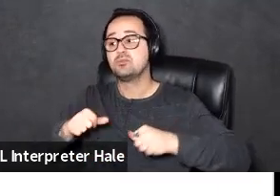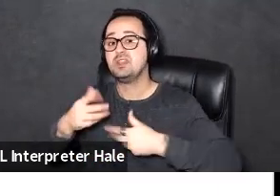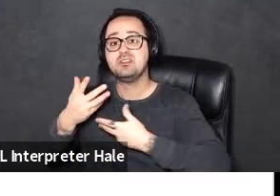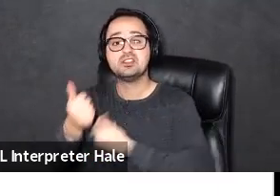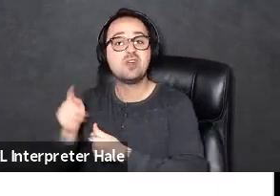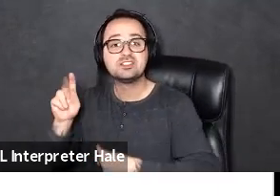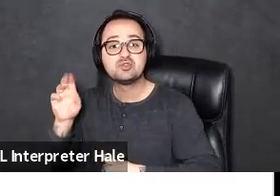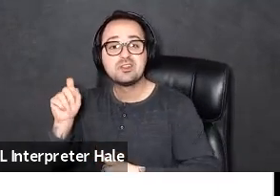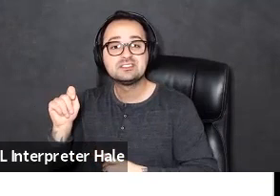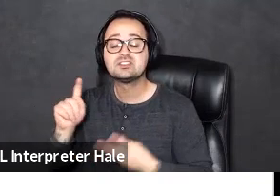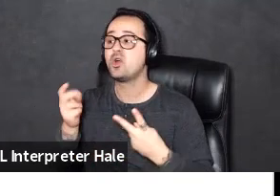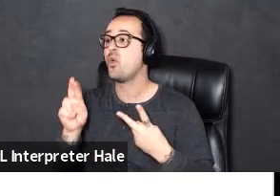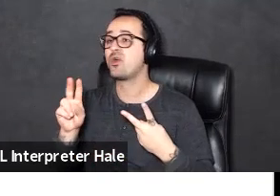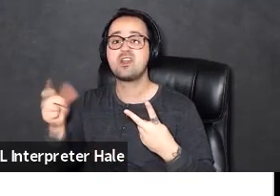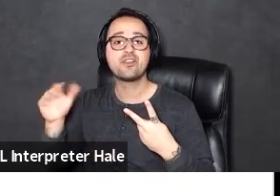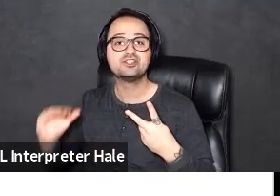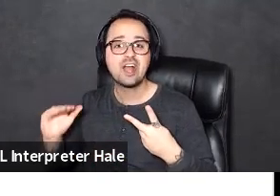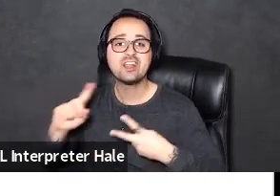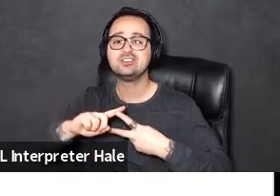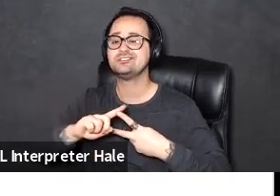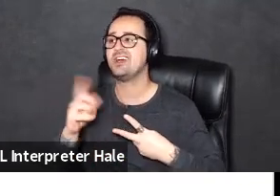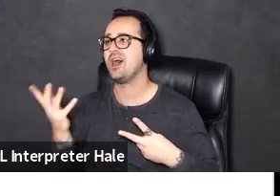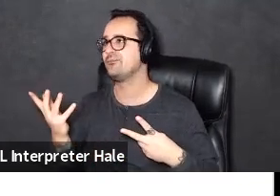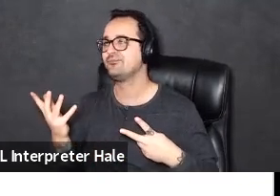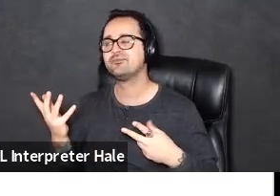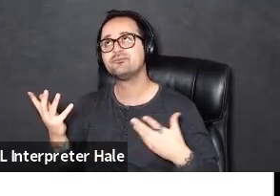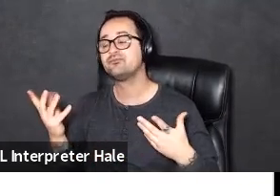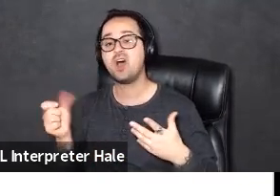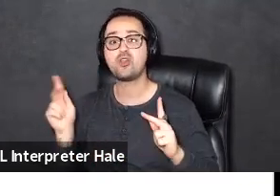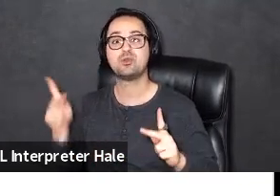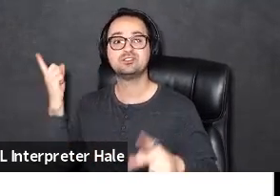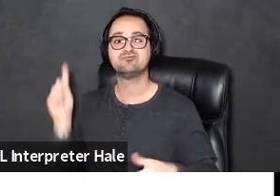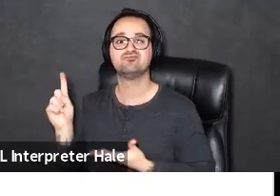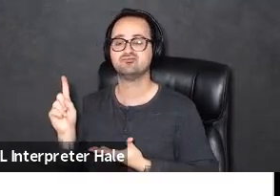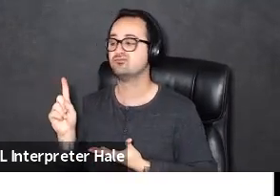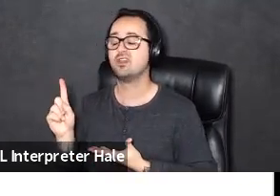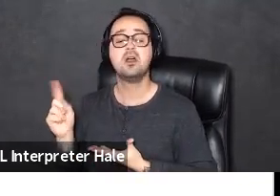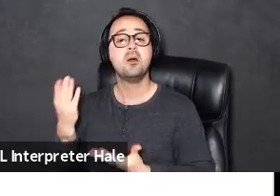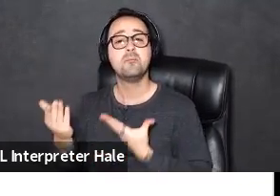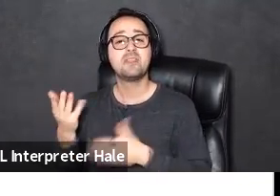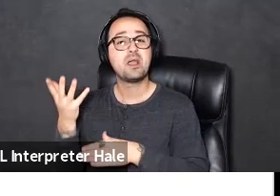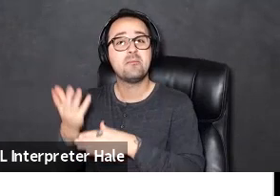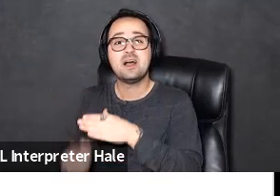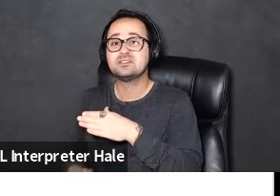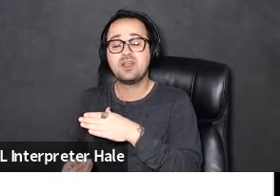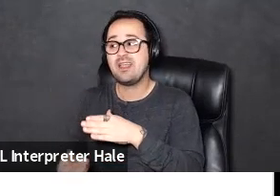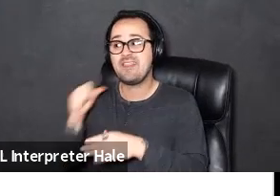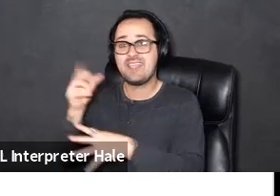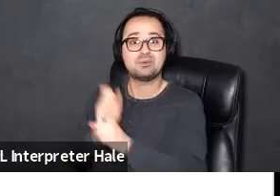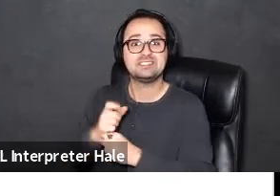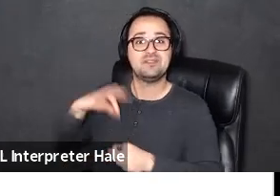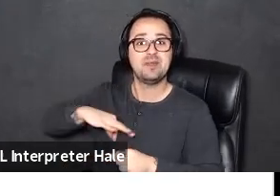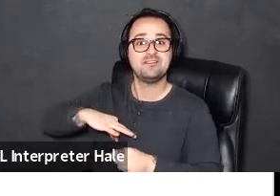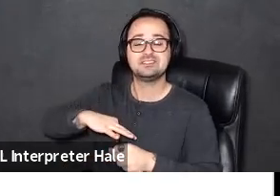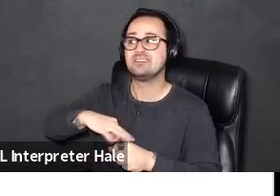but it could also be another child or another person who may pass away or may not be able to receive benefits. Maybe